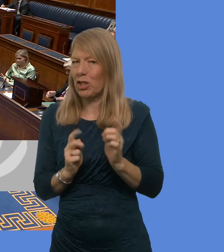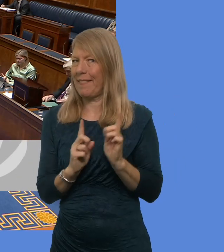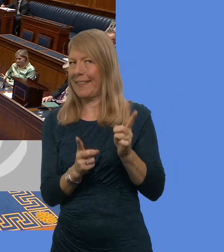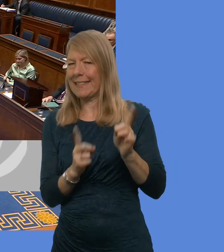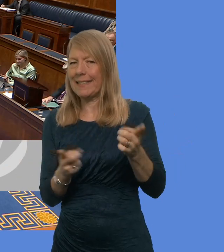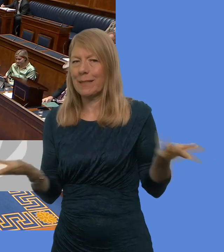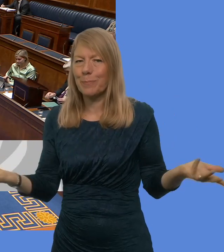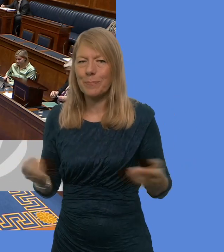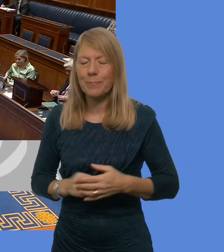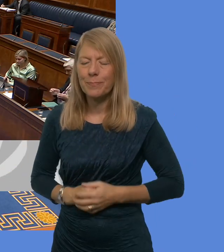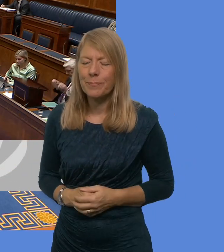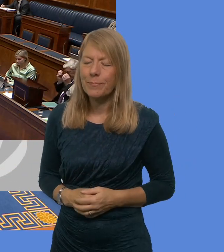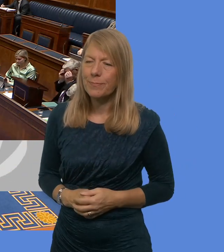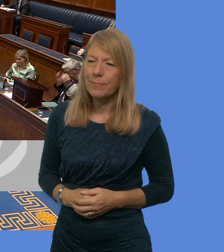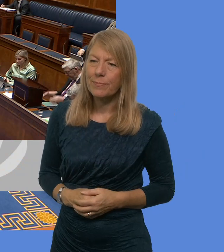please, Mr. Speaker. Minister.